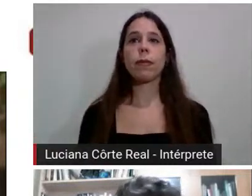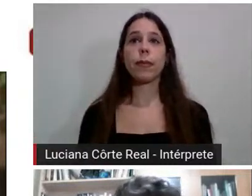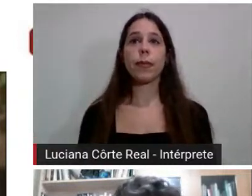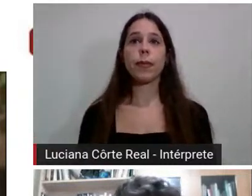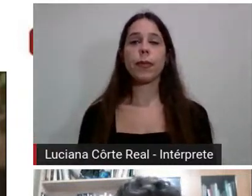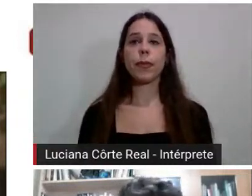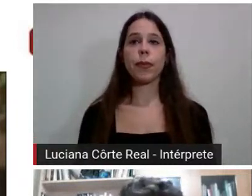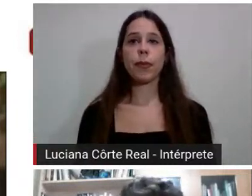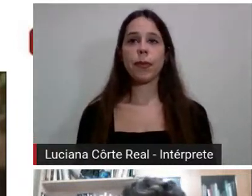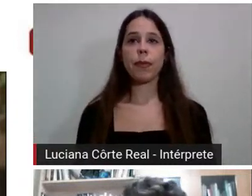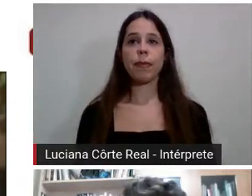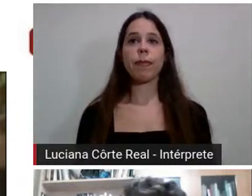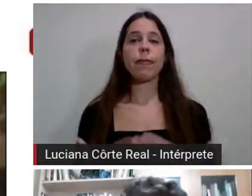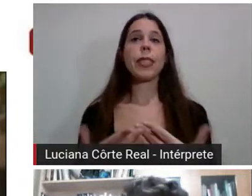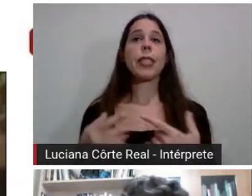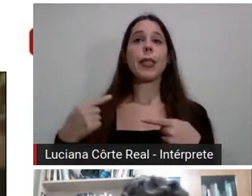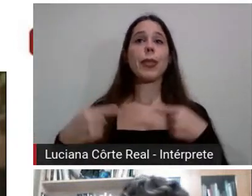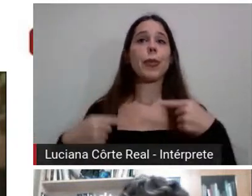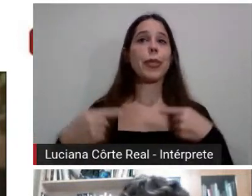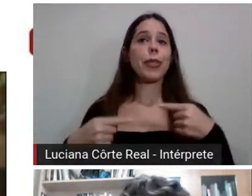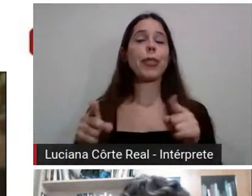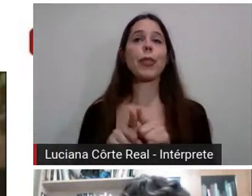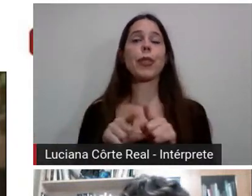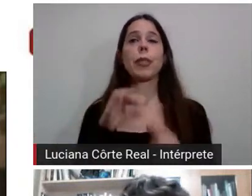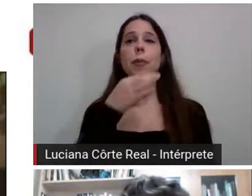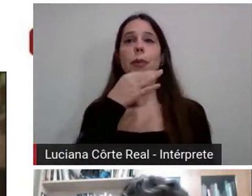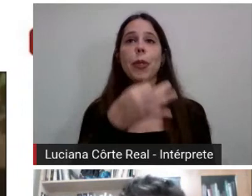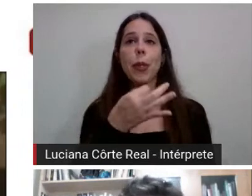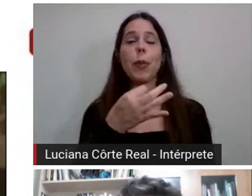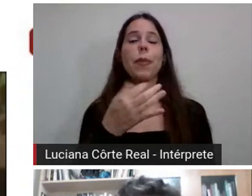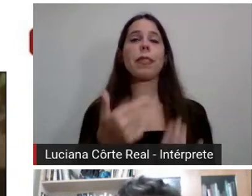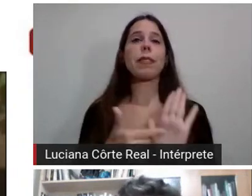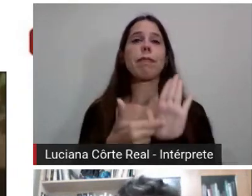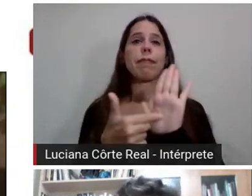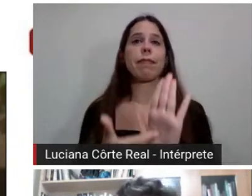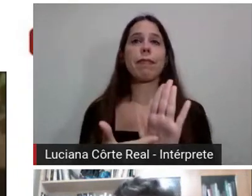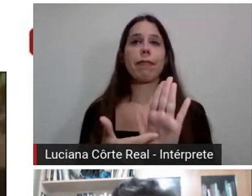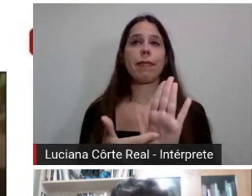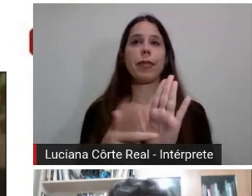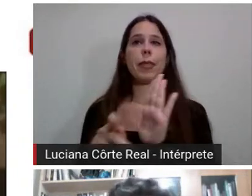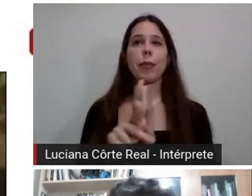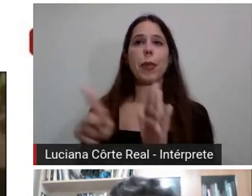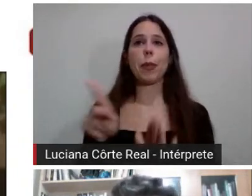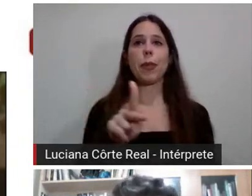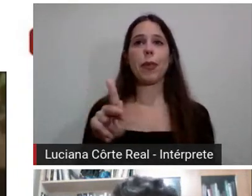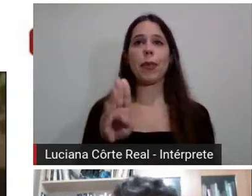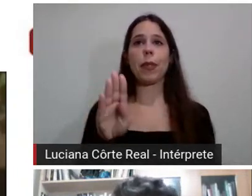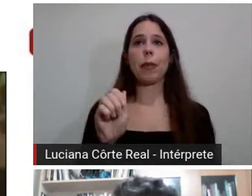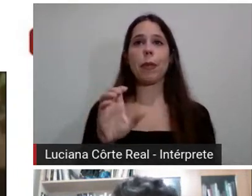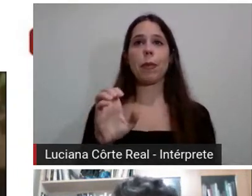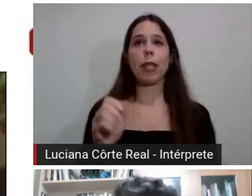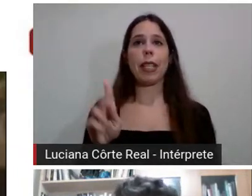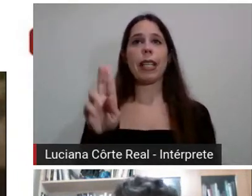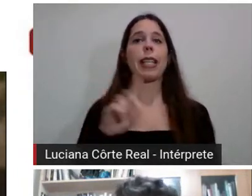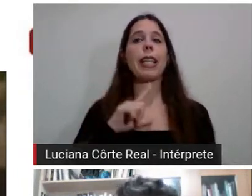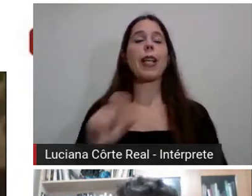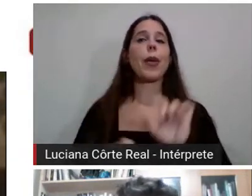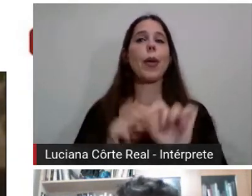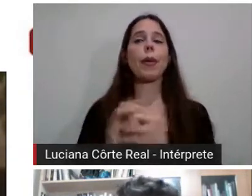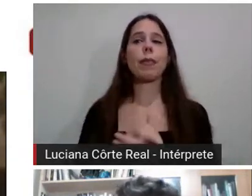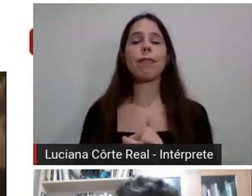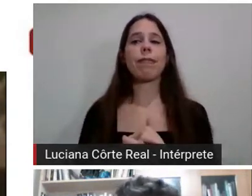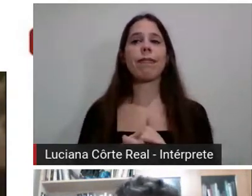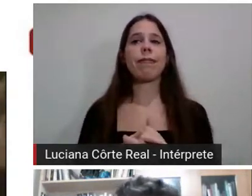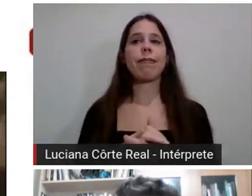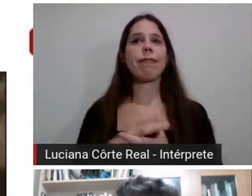Então, para debater e comentar a apresentação do professor Bruce Baker, temos a honra de contar